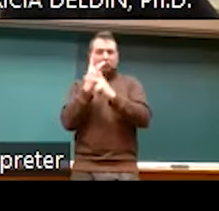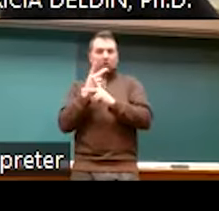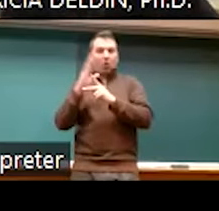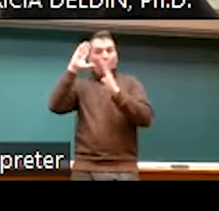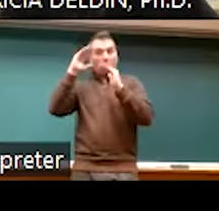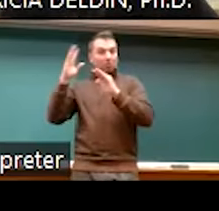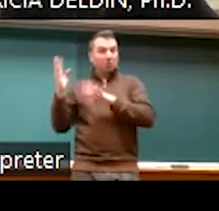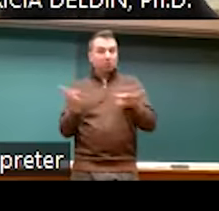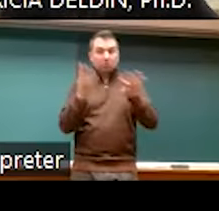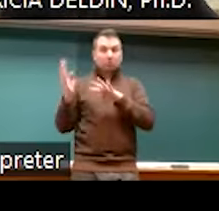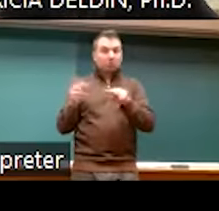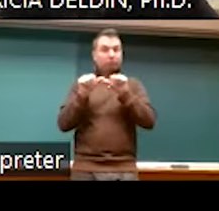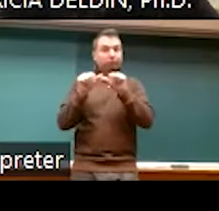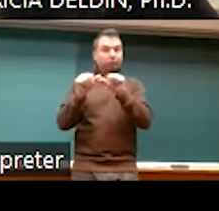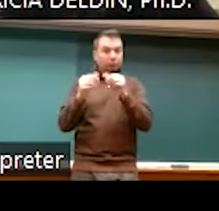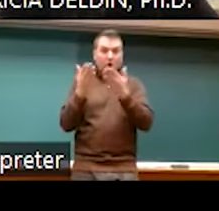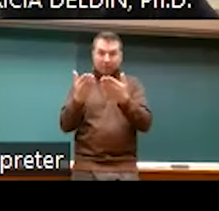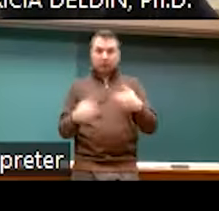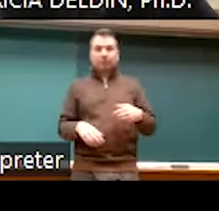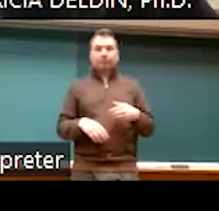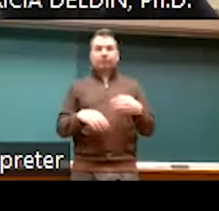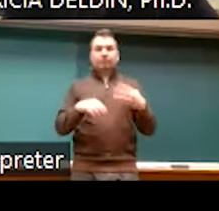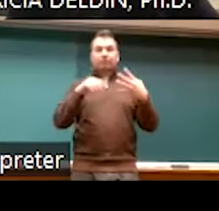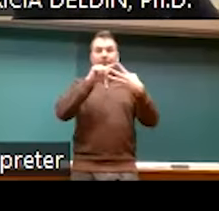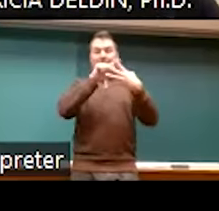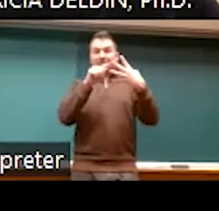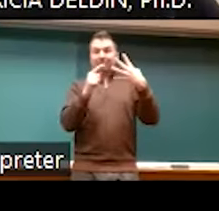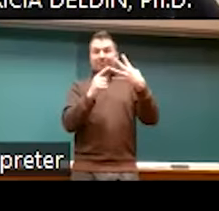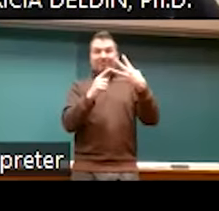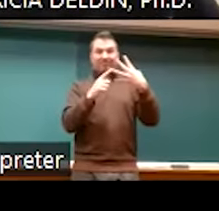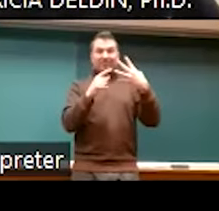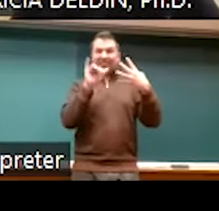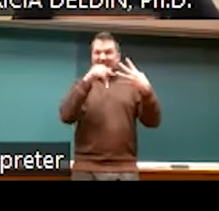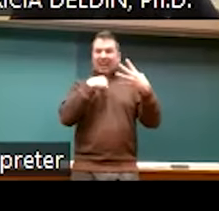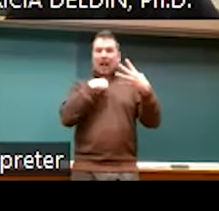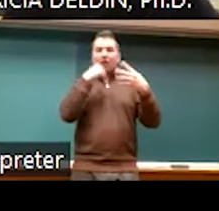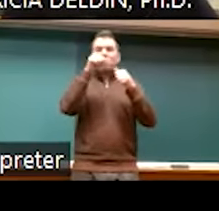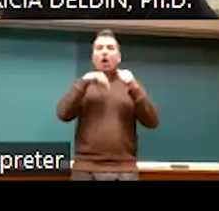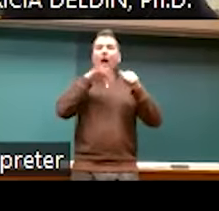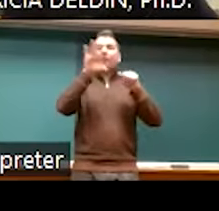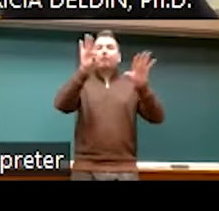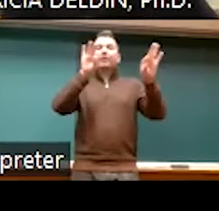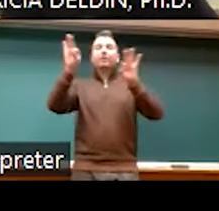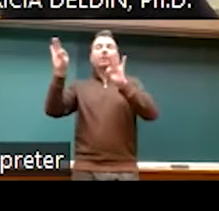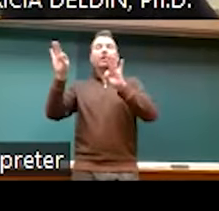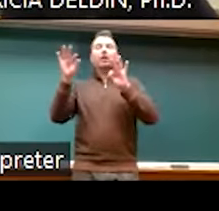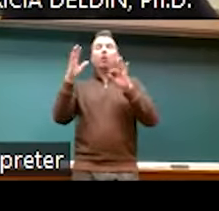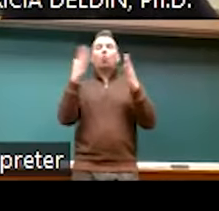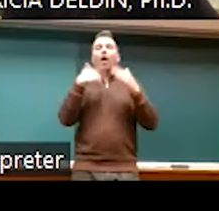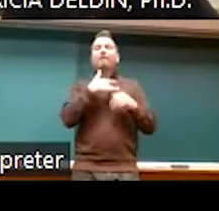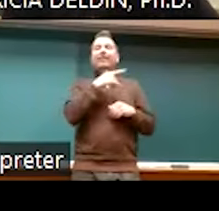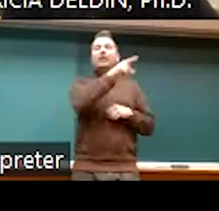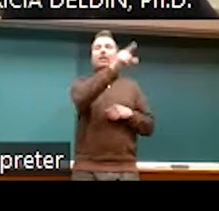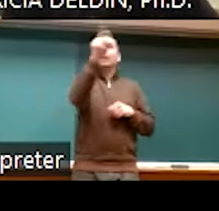this group care. Everything about mood lifters is evidence-based. Like I said, I cherry-picked what I thought was the very best out there. And of course,